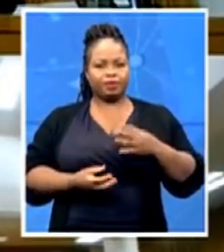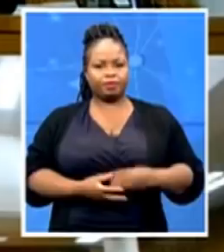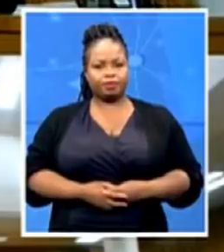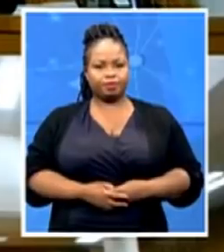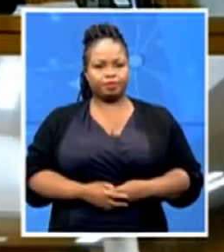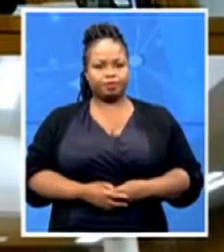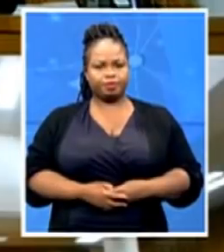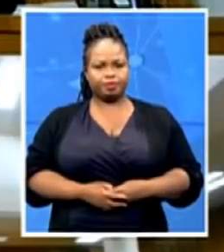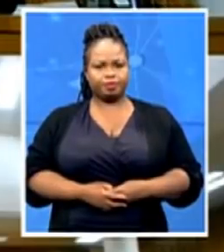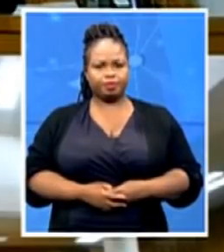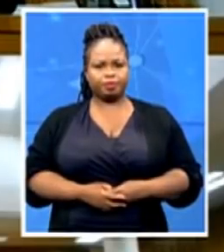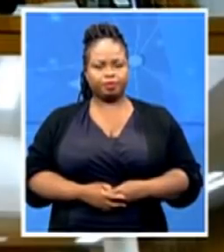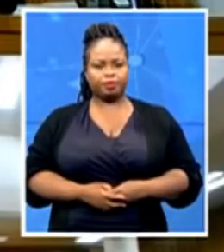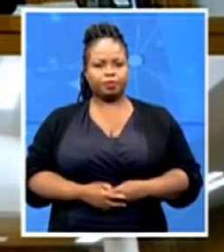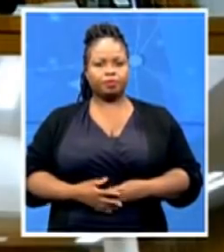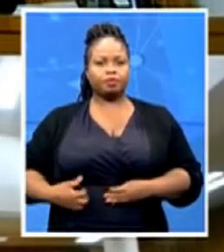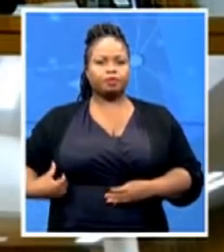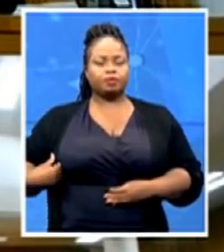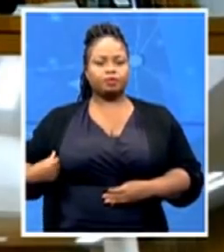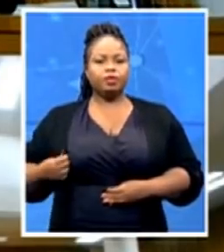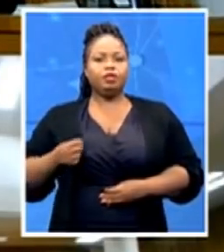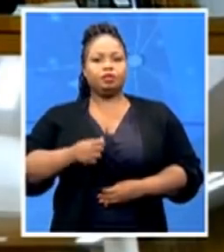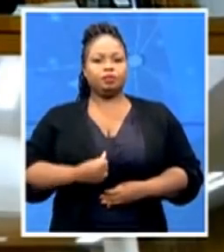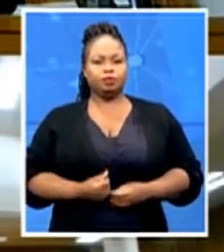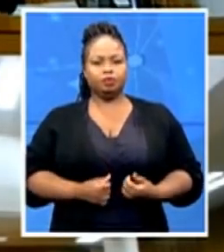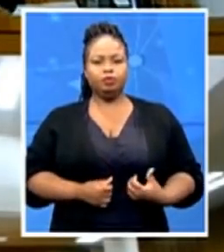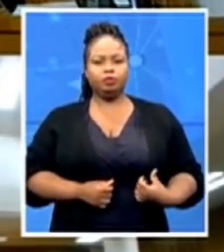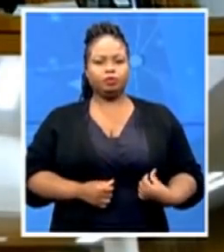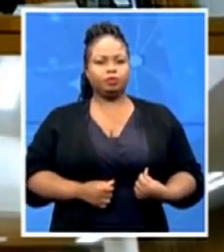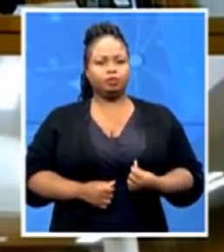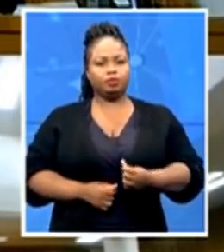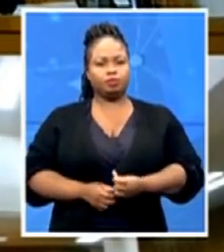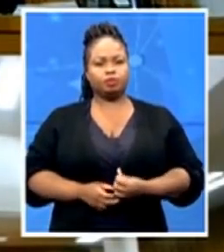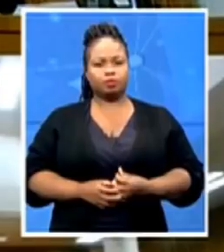that although the applicant not raised every